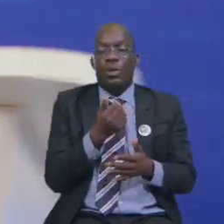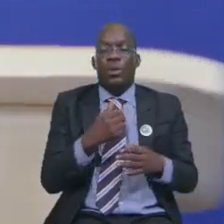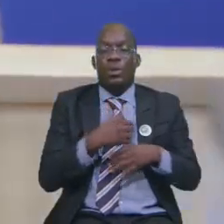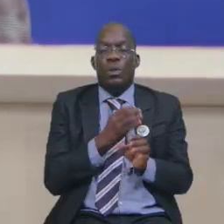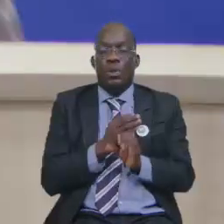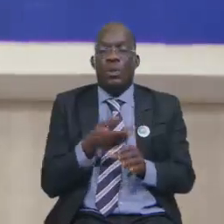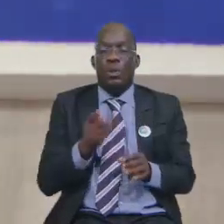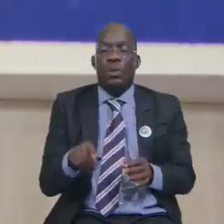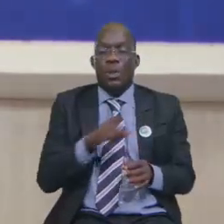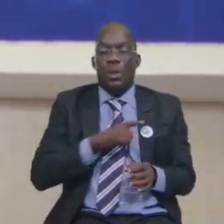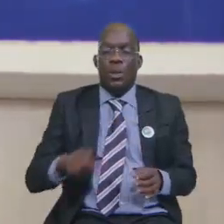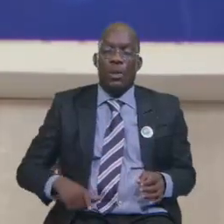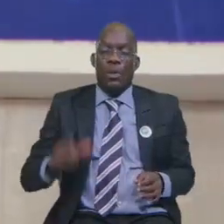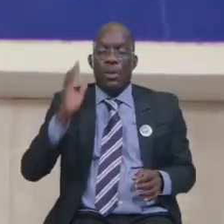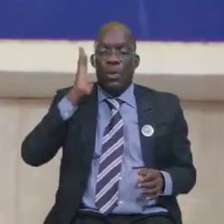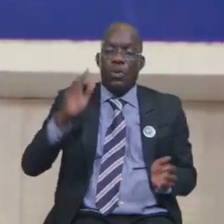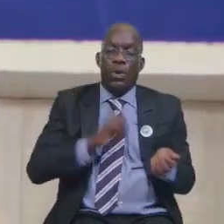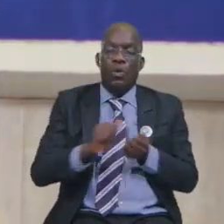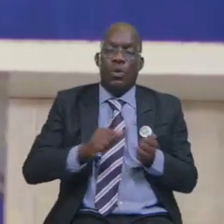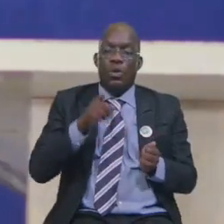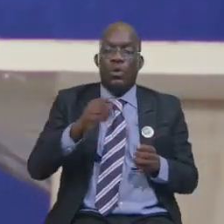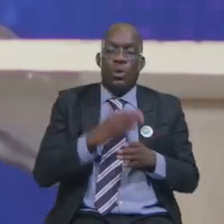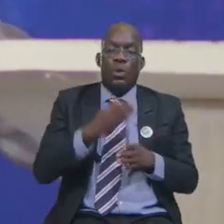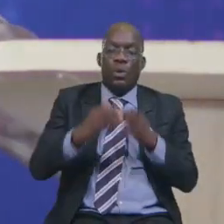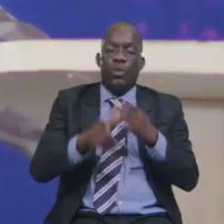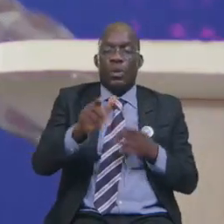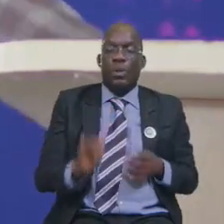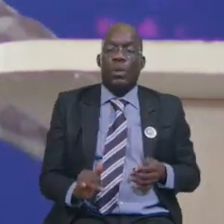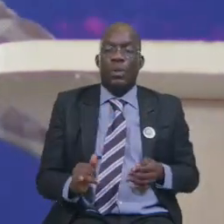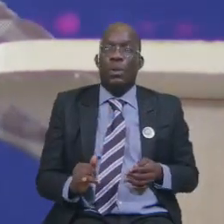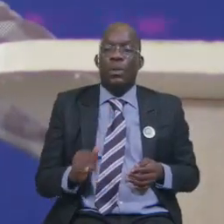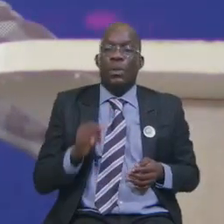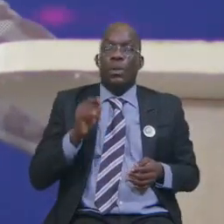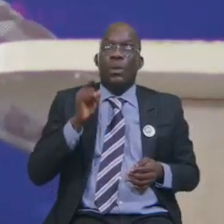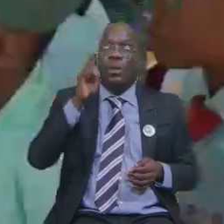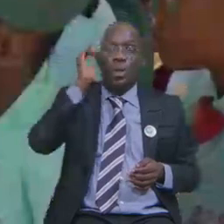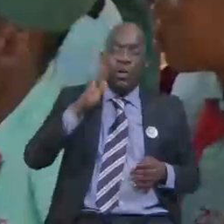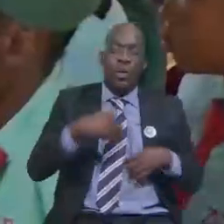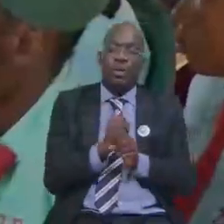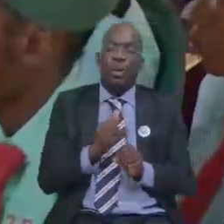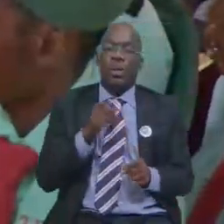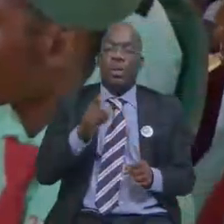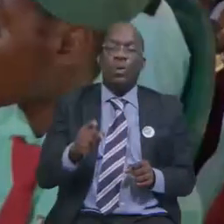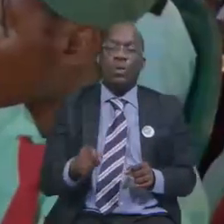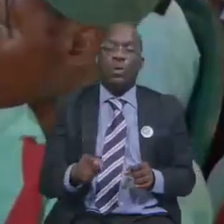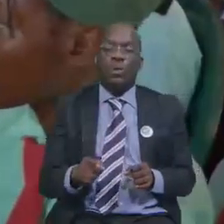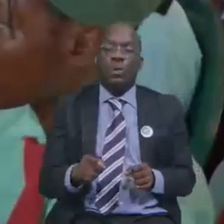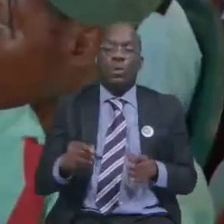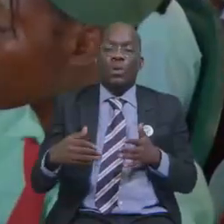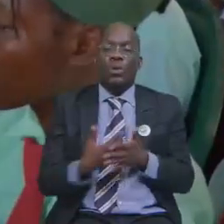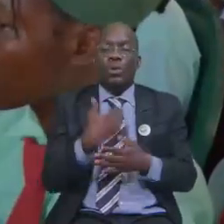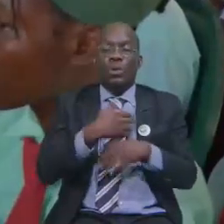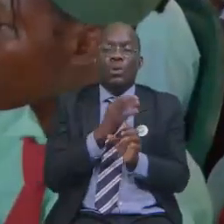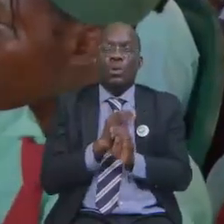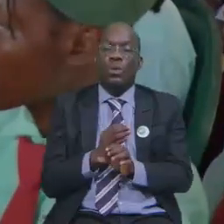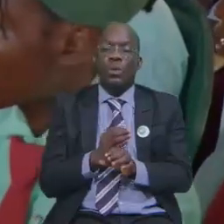Lord will wash you thoroughly. He'll make you a new creature. You're new in